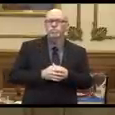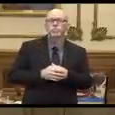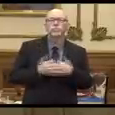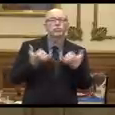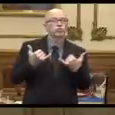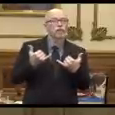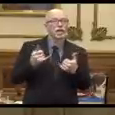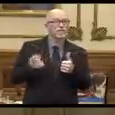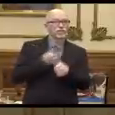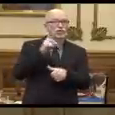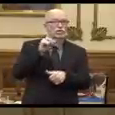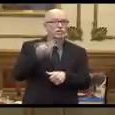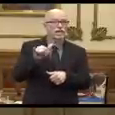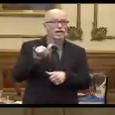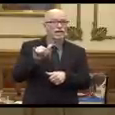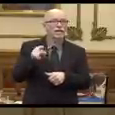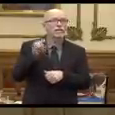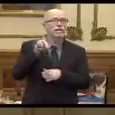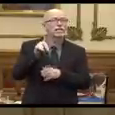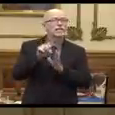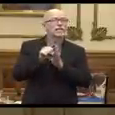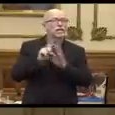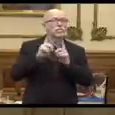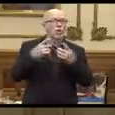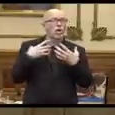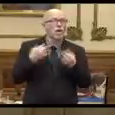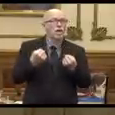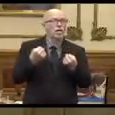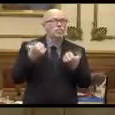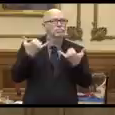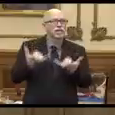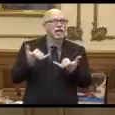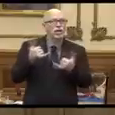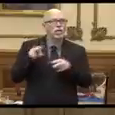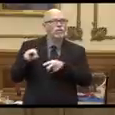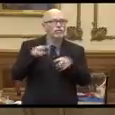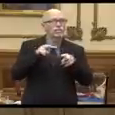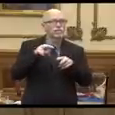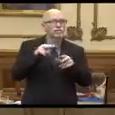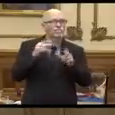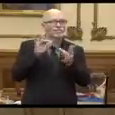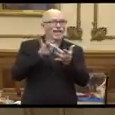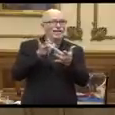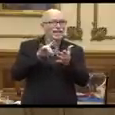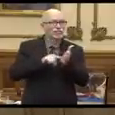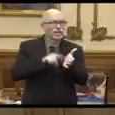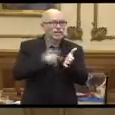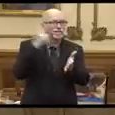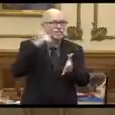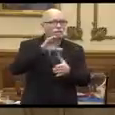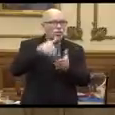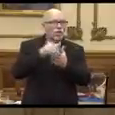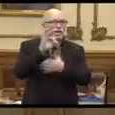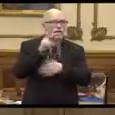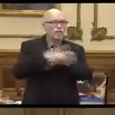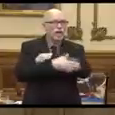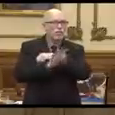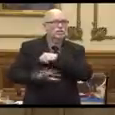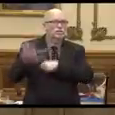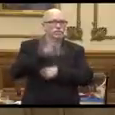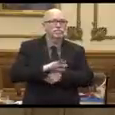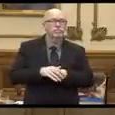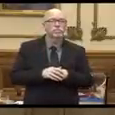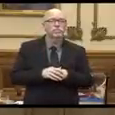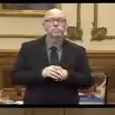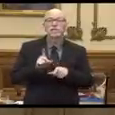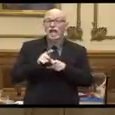is the first day in which the Indiana State Department of Health has overseen contact tracing for all 92 counties across our state. As